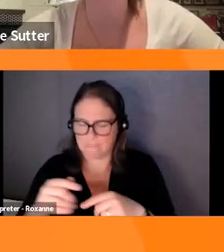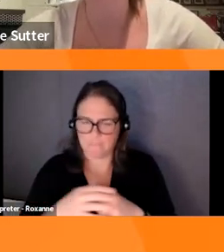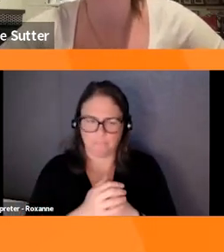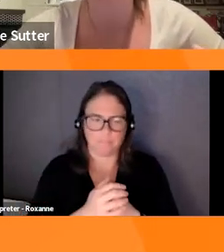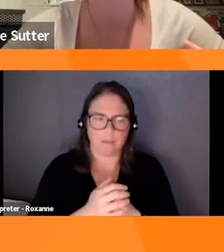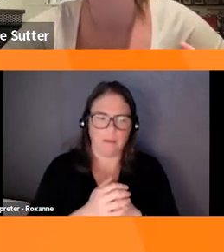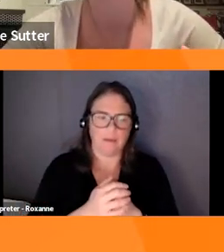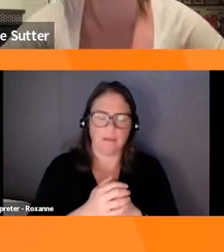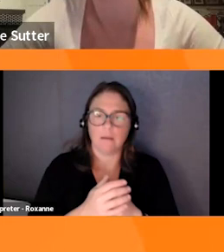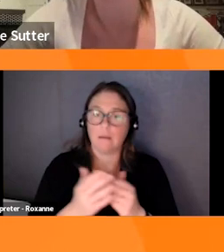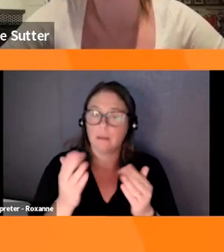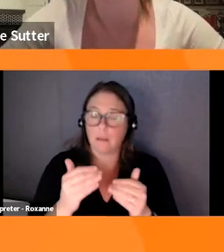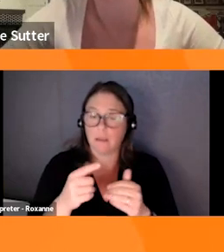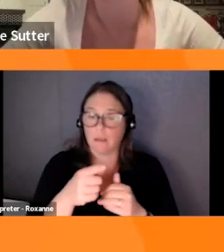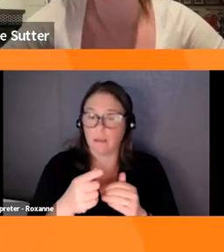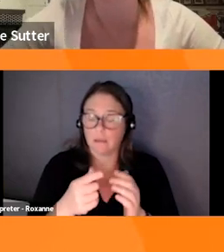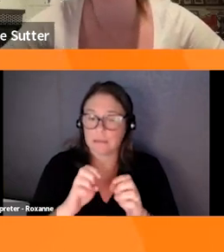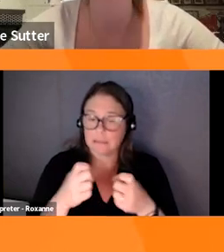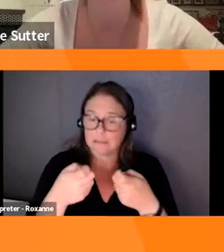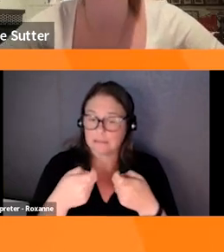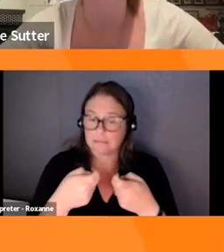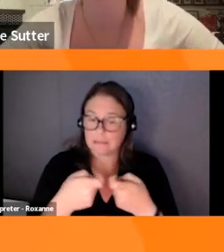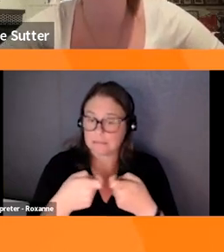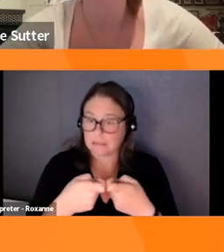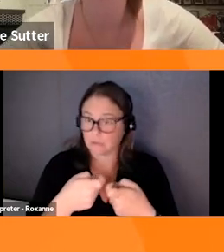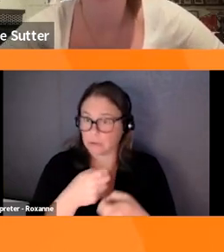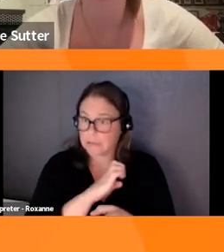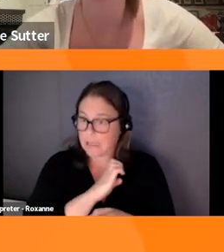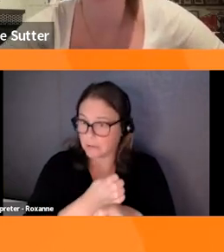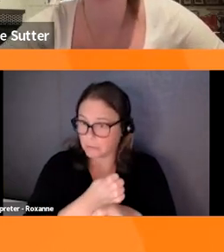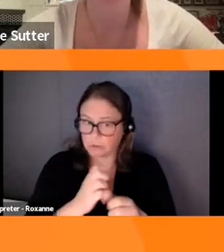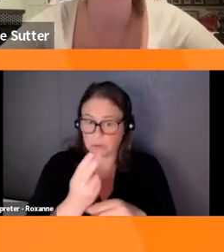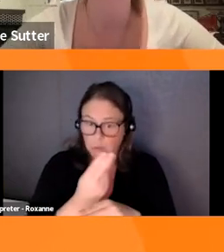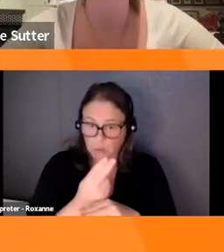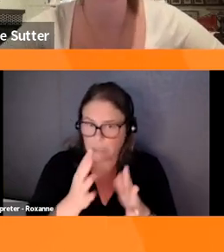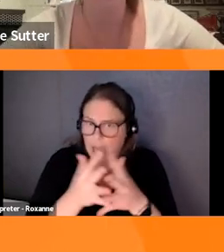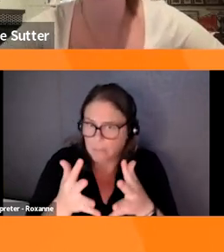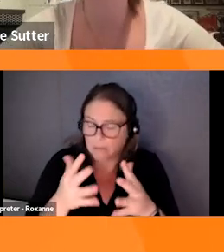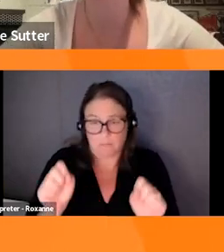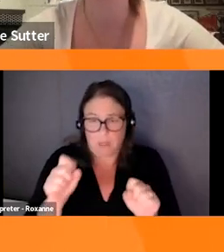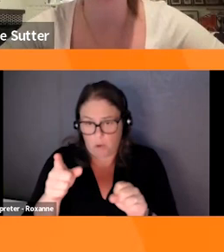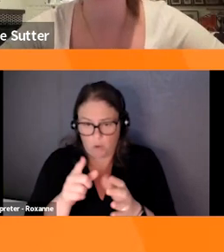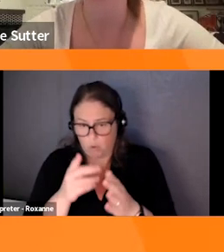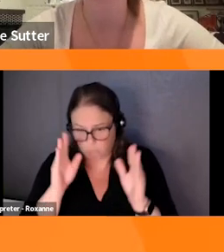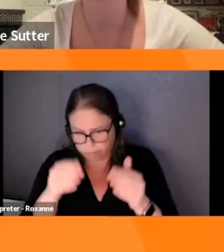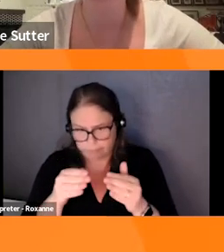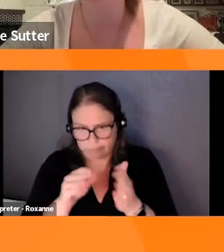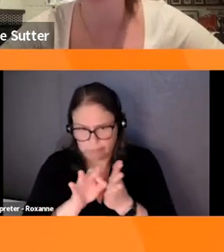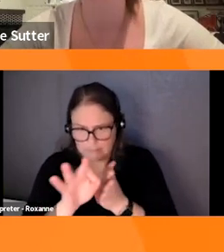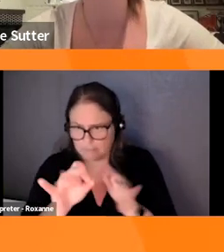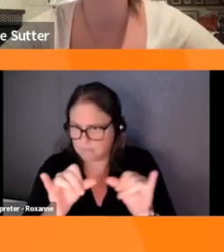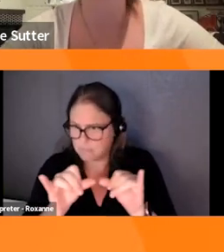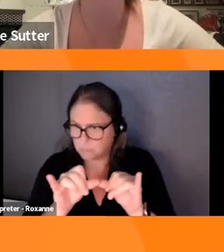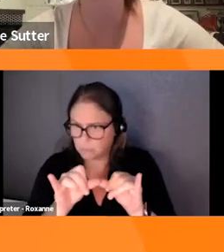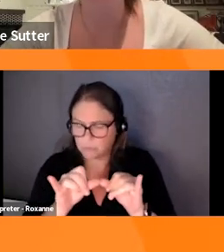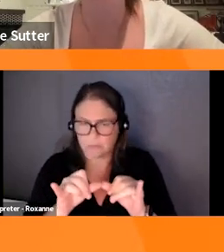they're using to their overall consumption, so they might track that as well. And you can really have as many KPIs you want to